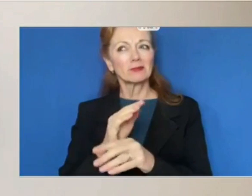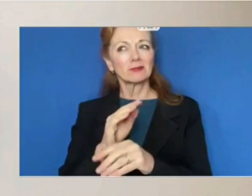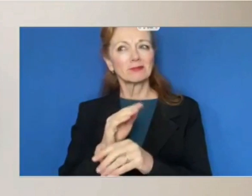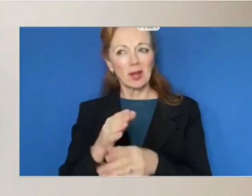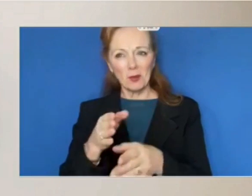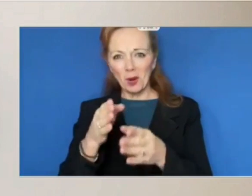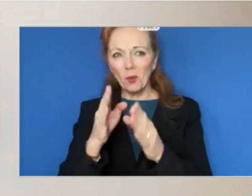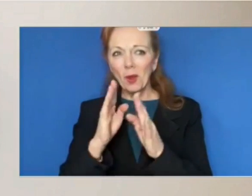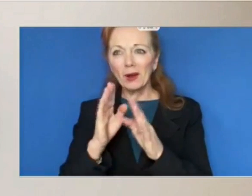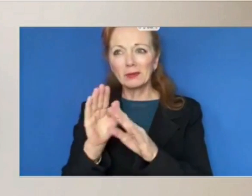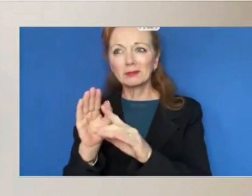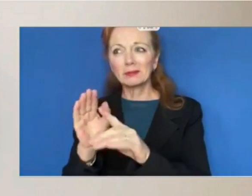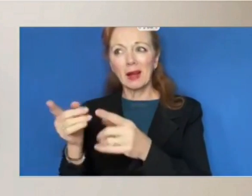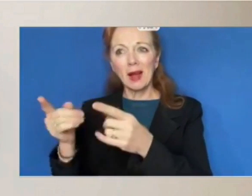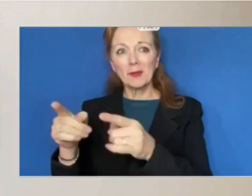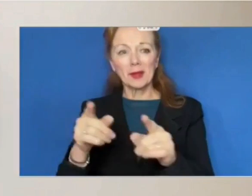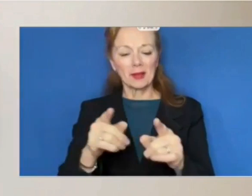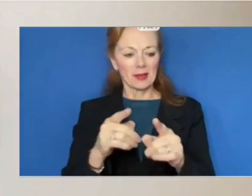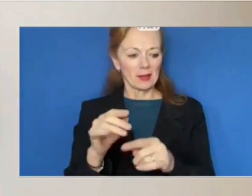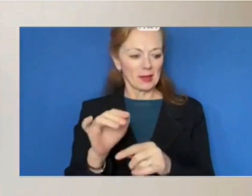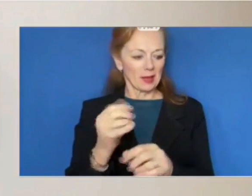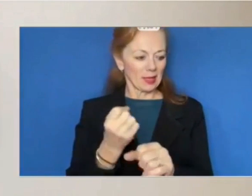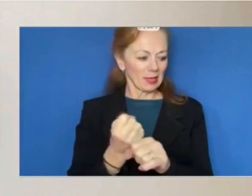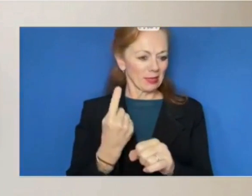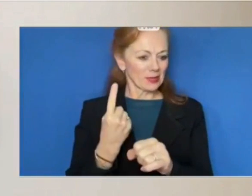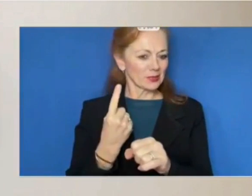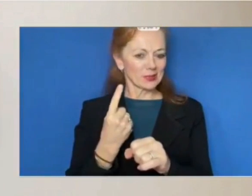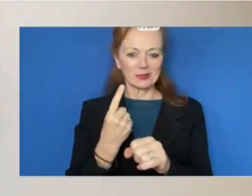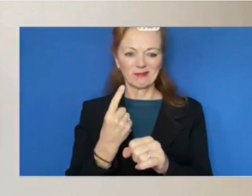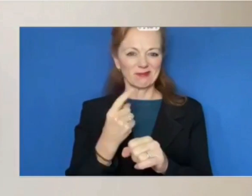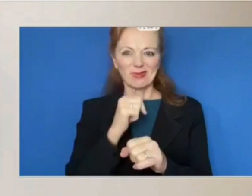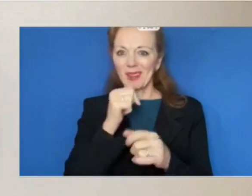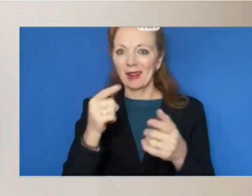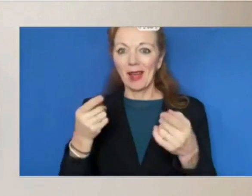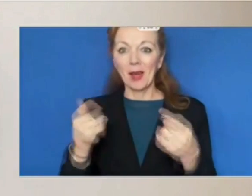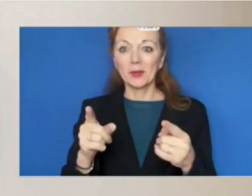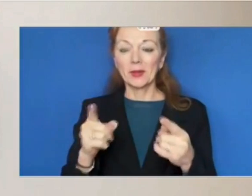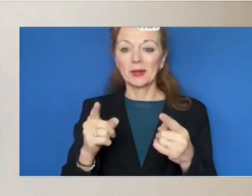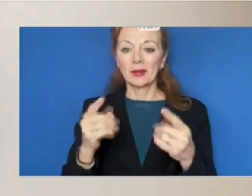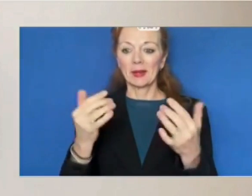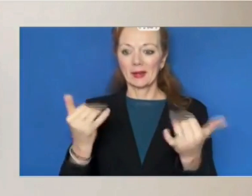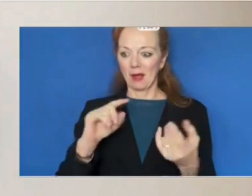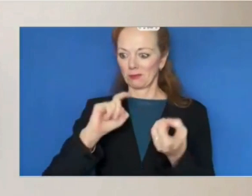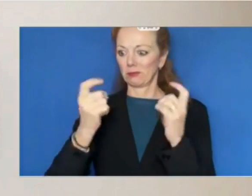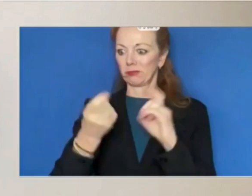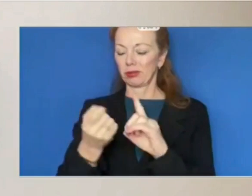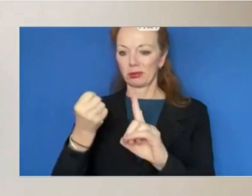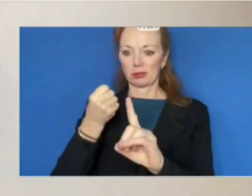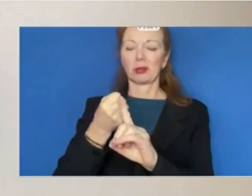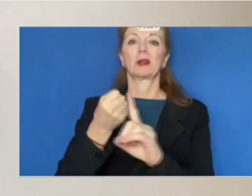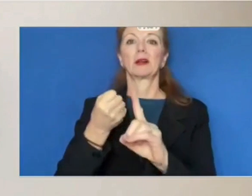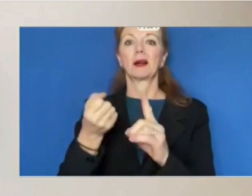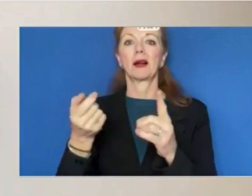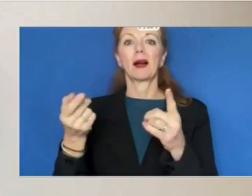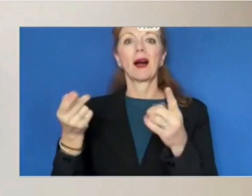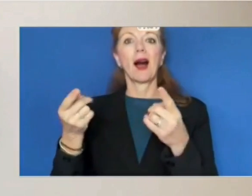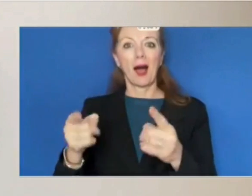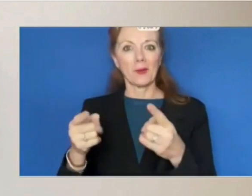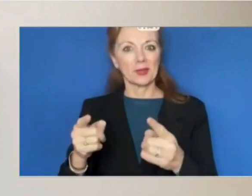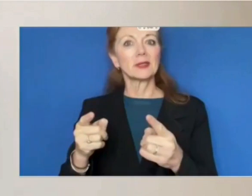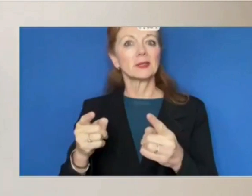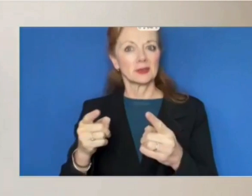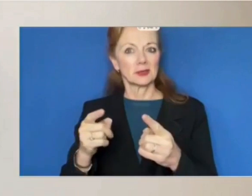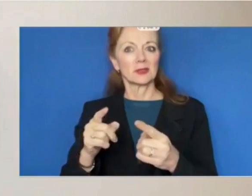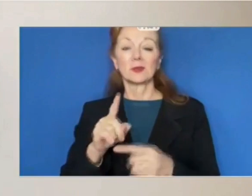this time last year we were not having to combat or address, and now we are. So, and again, I'll let